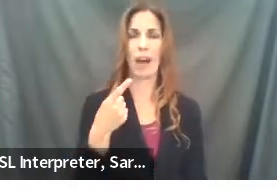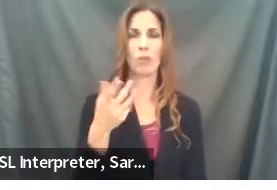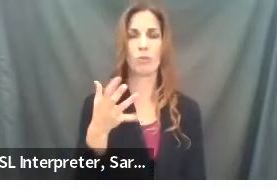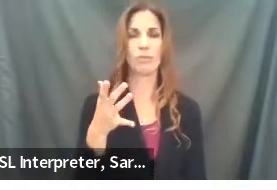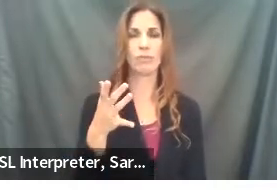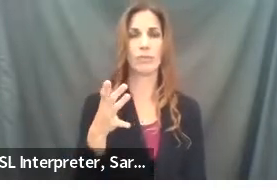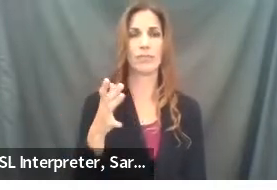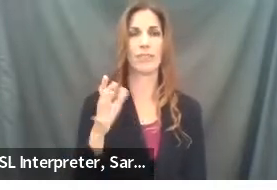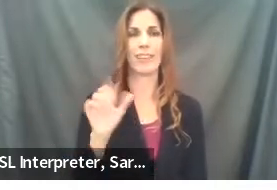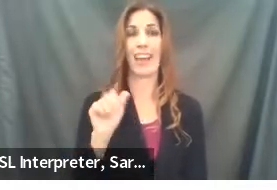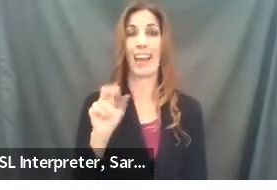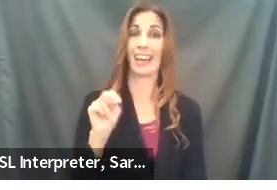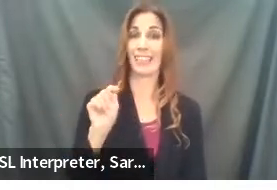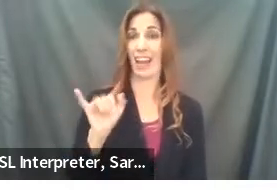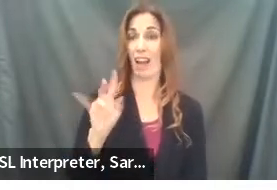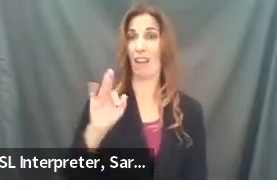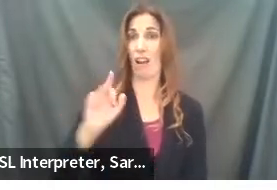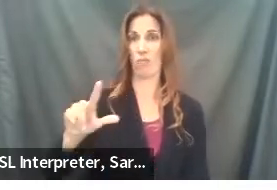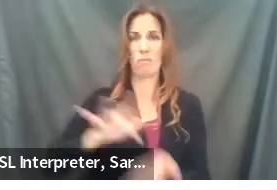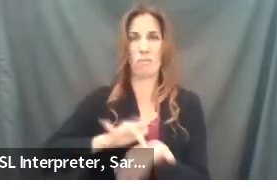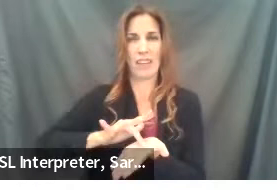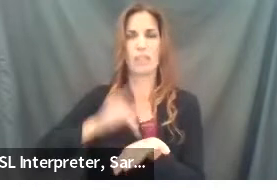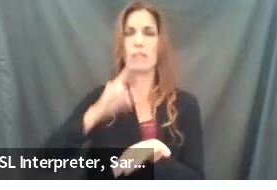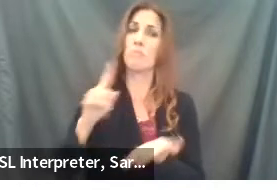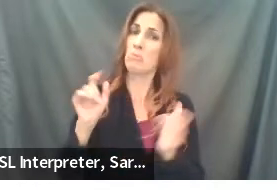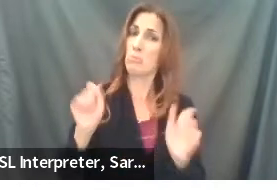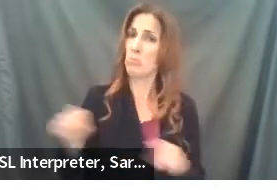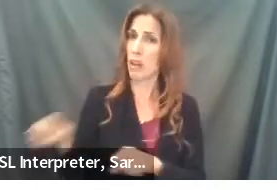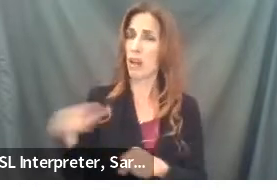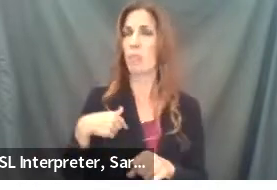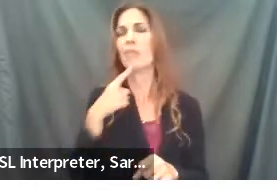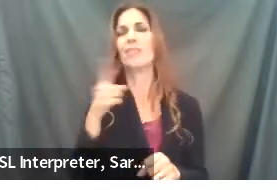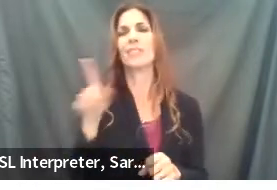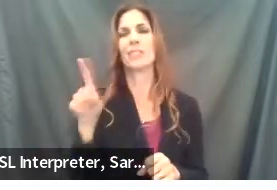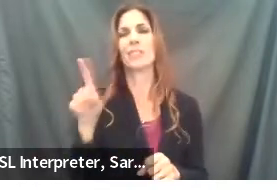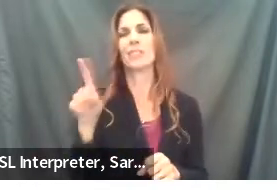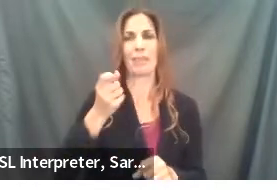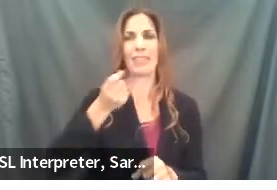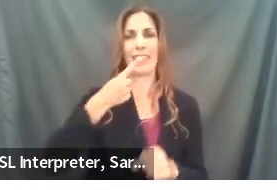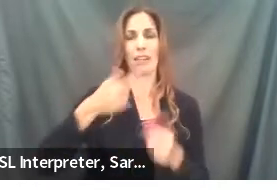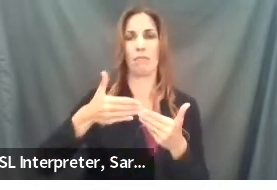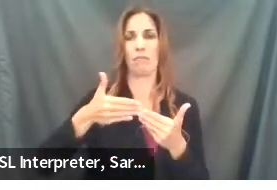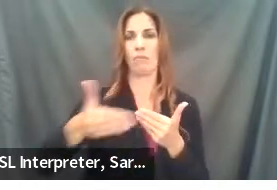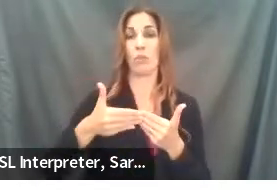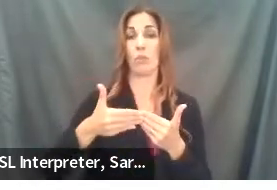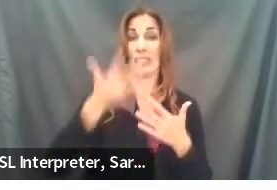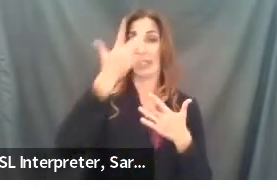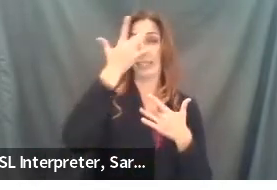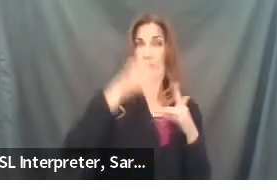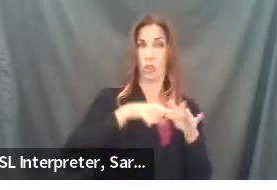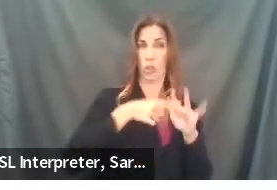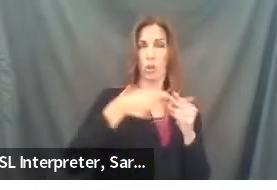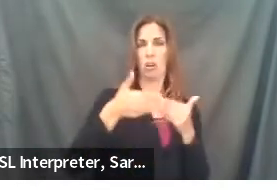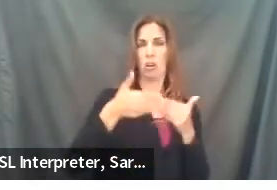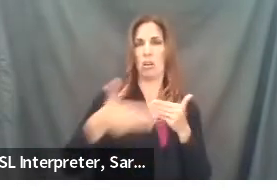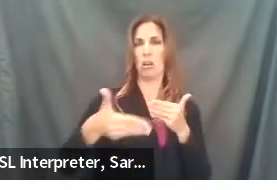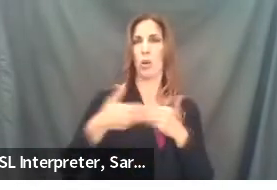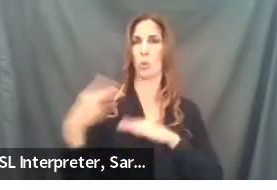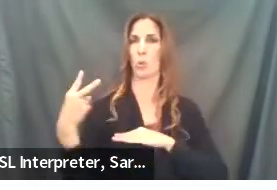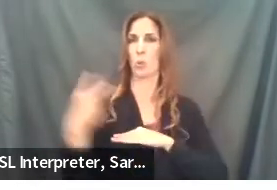you may be eligible for that need to be taken within 2 days of feeling sick,